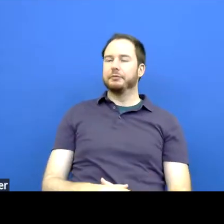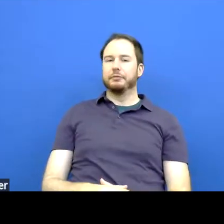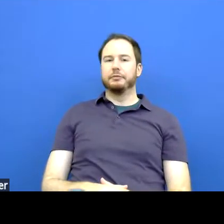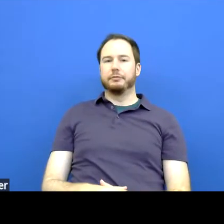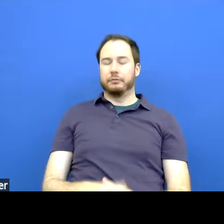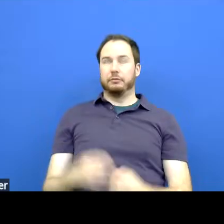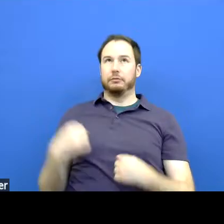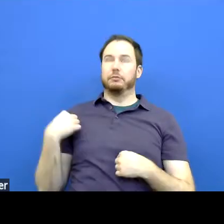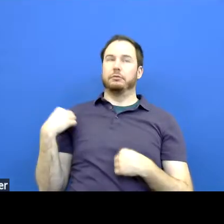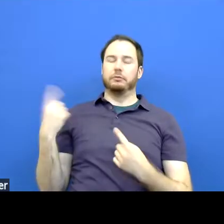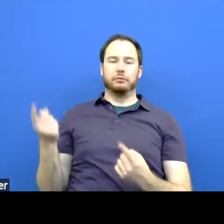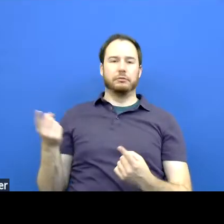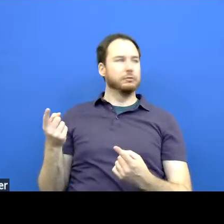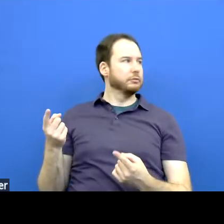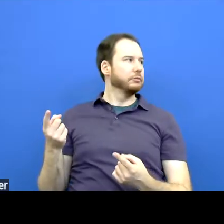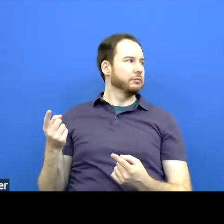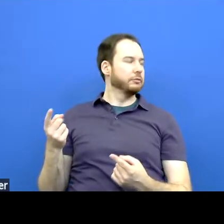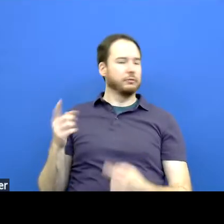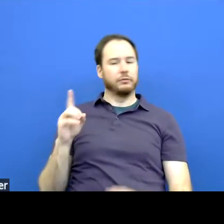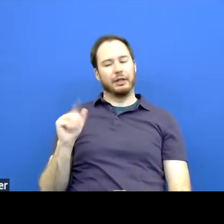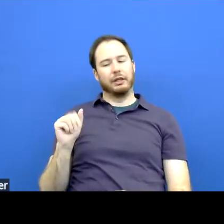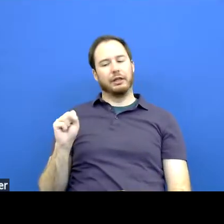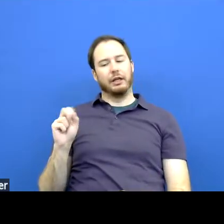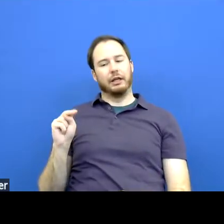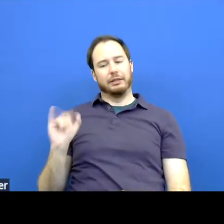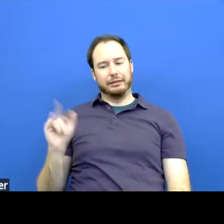delay being DASNY, but